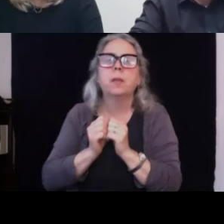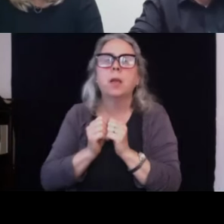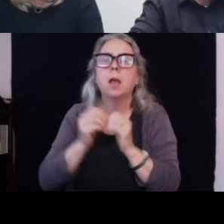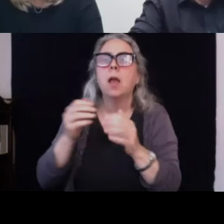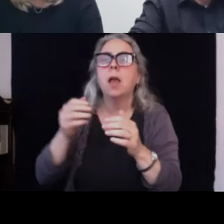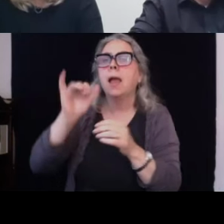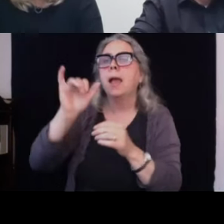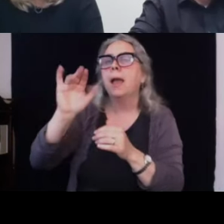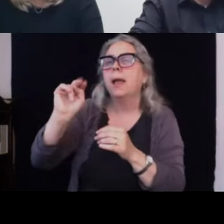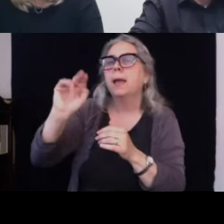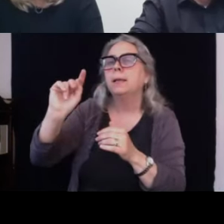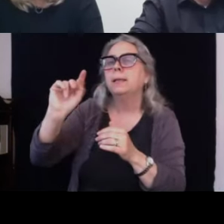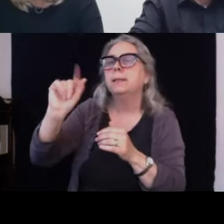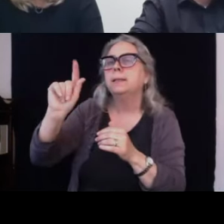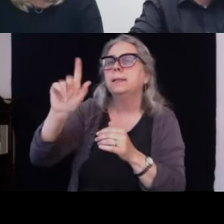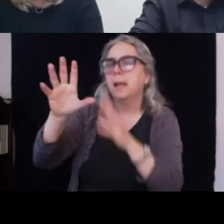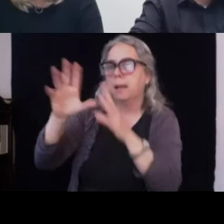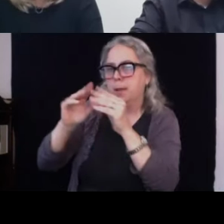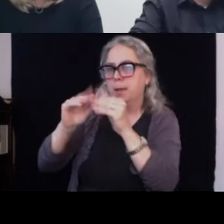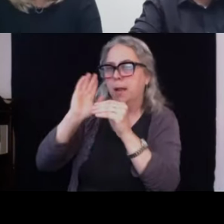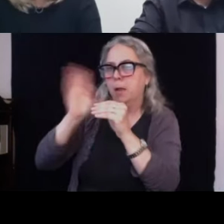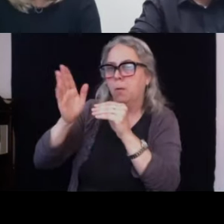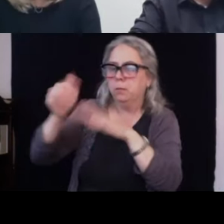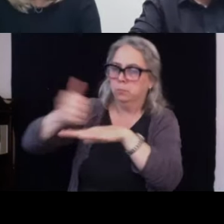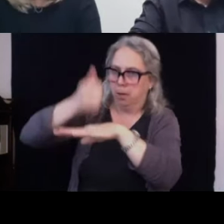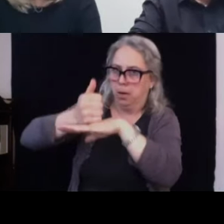intake meeting will take place and be scheduled.